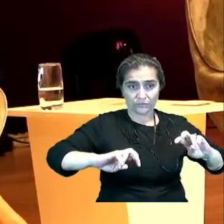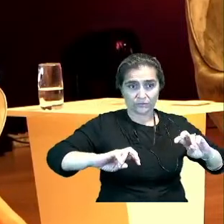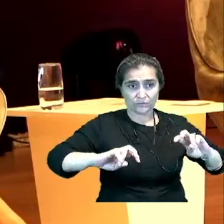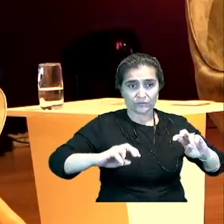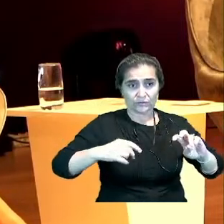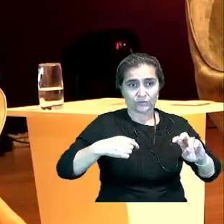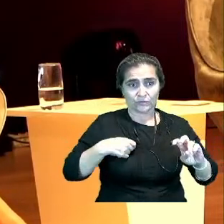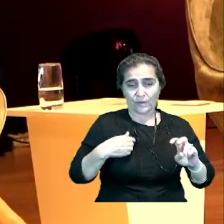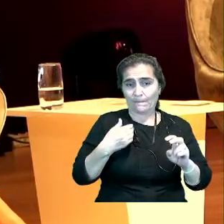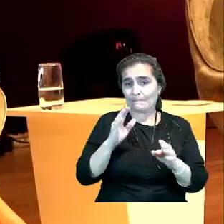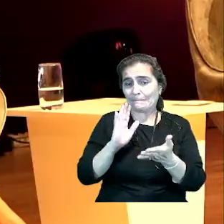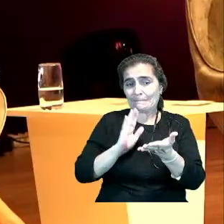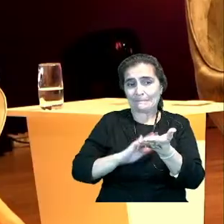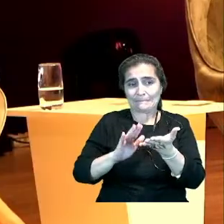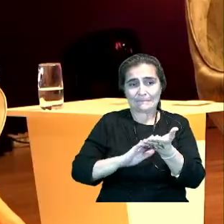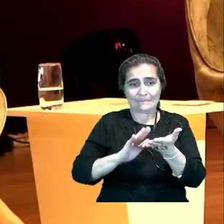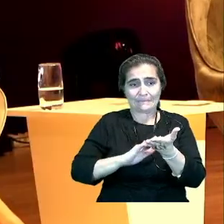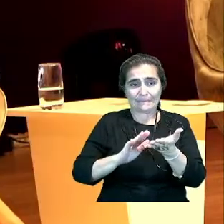and survey,